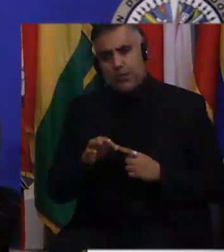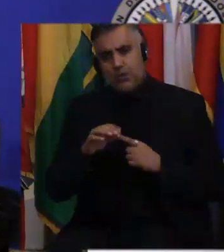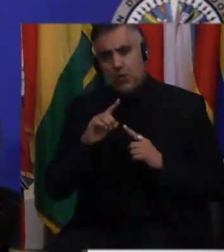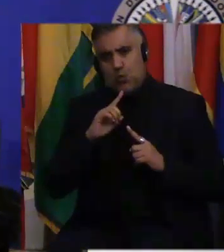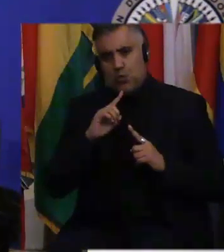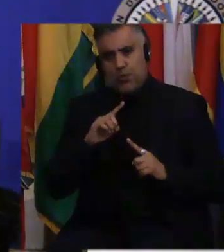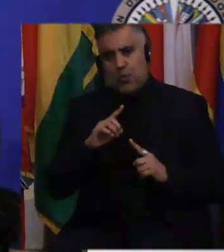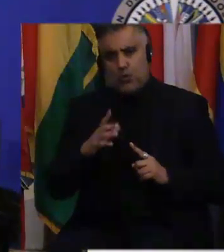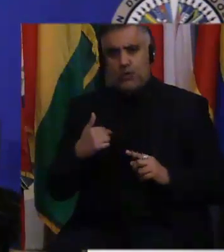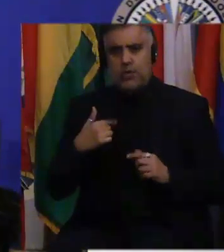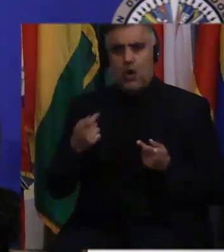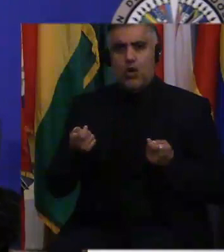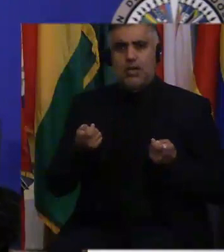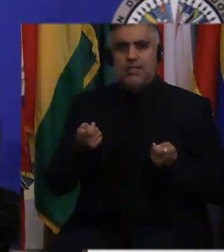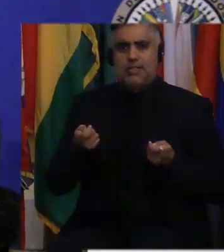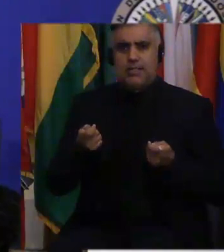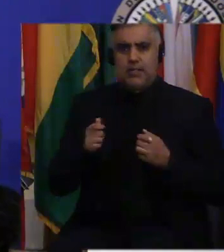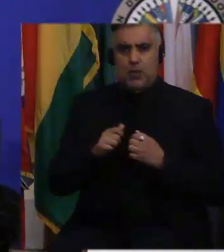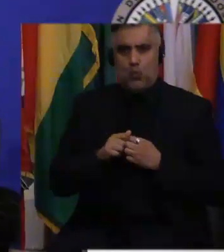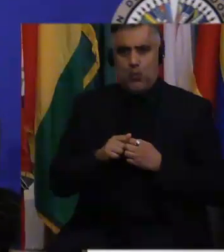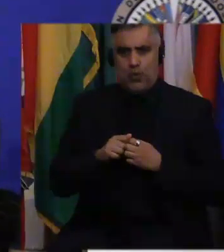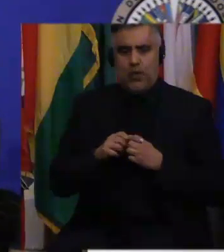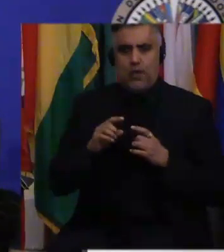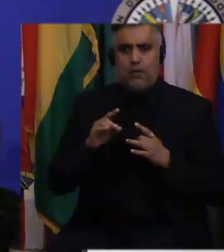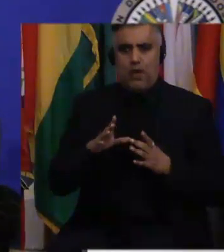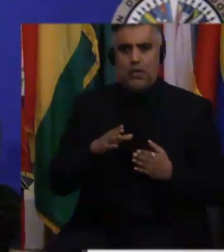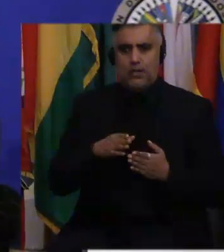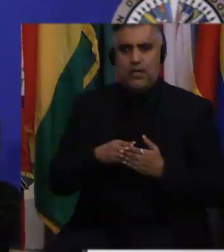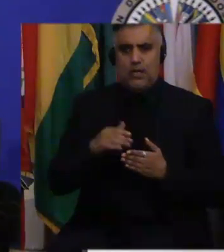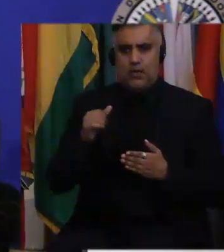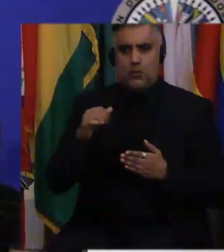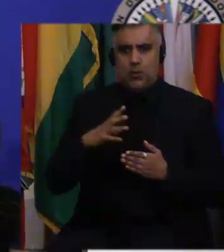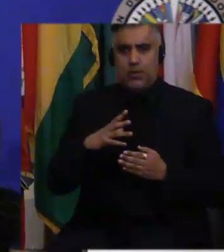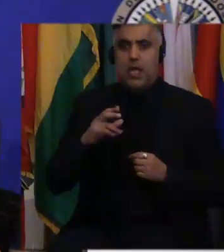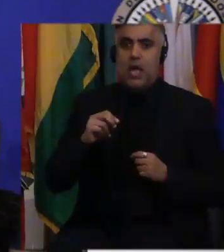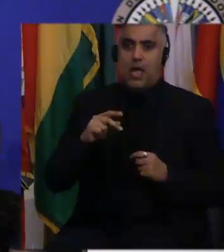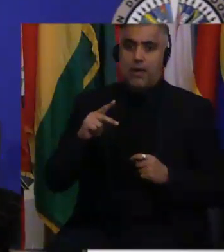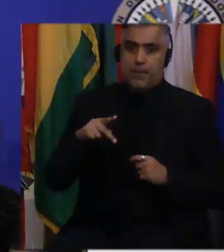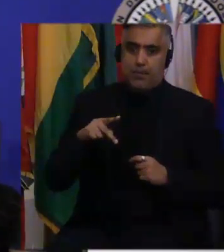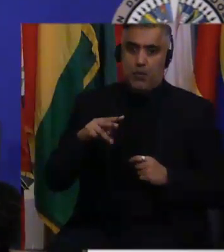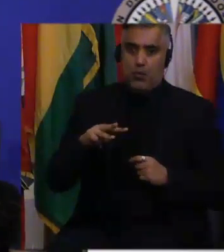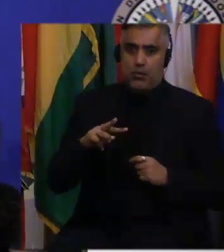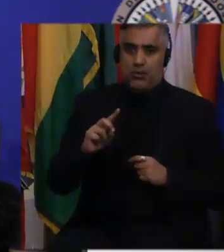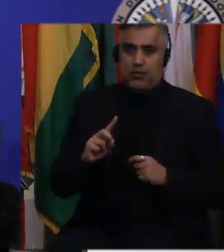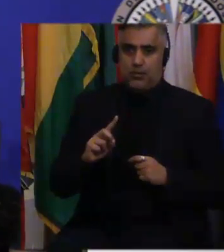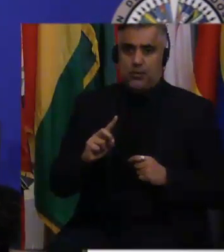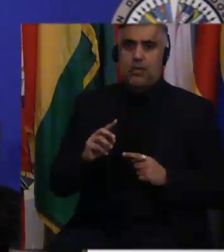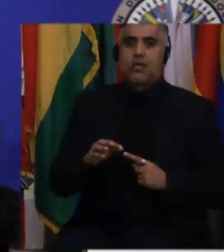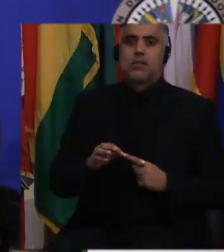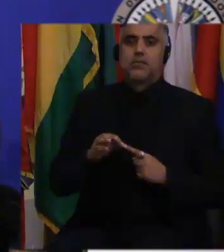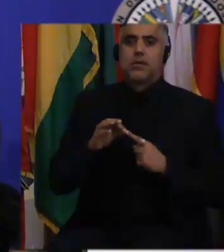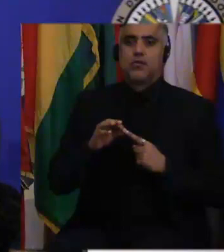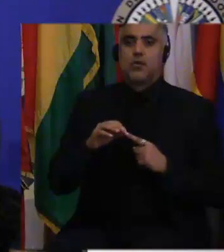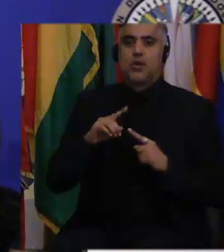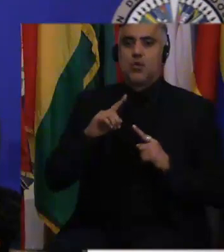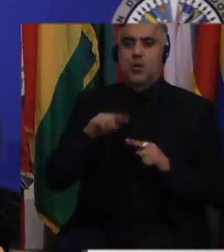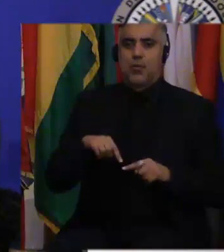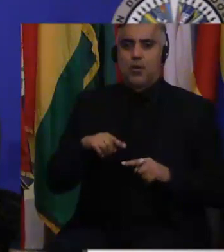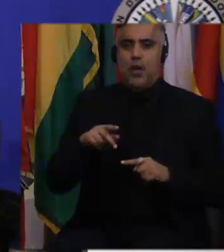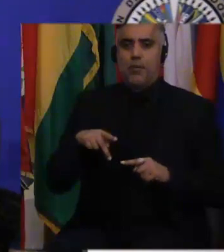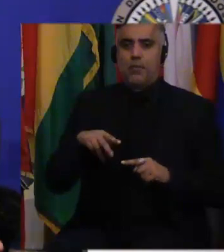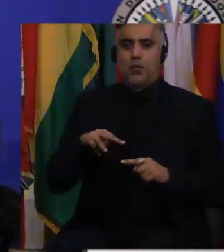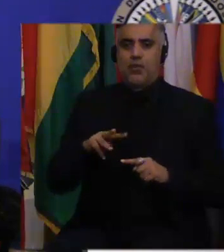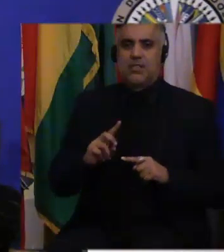rapporteurs that are dealing with violence against women and persons with disabilities. It is Special Rapporteur on Persons